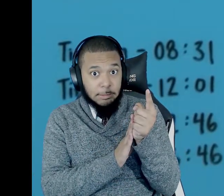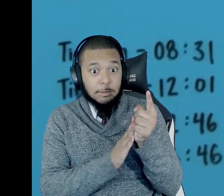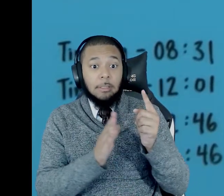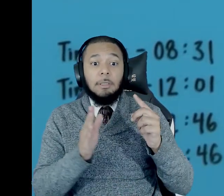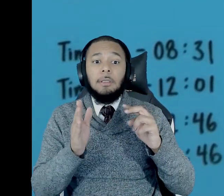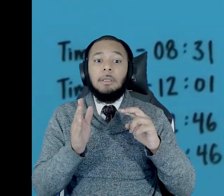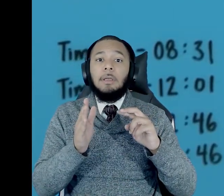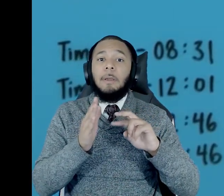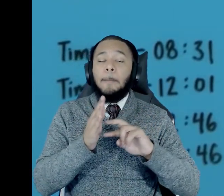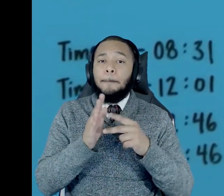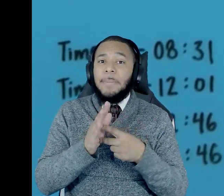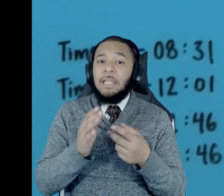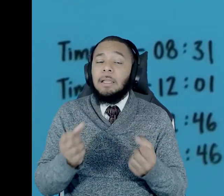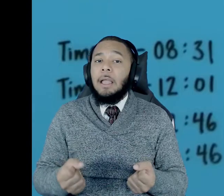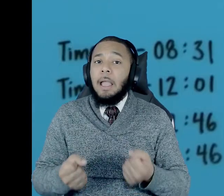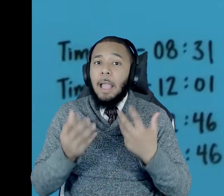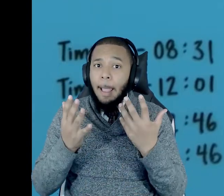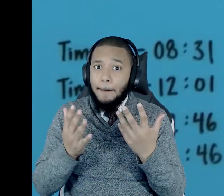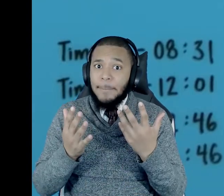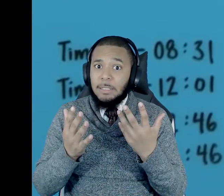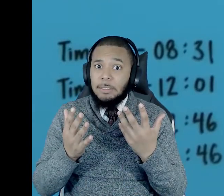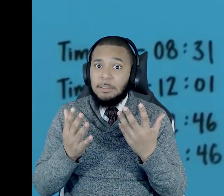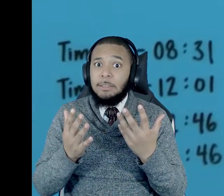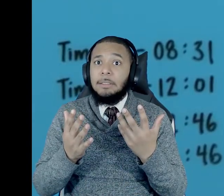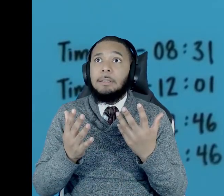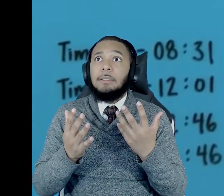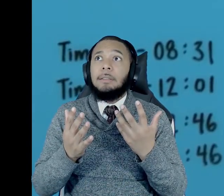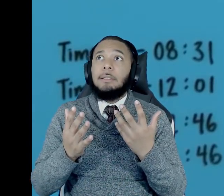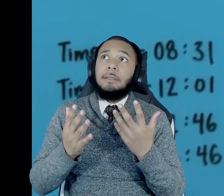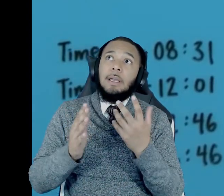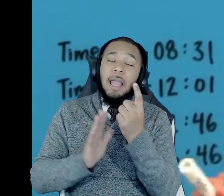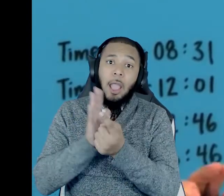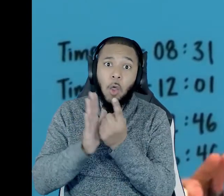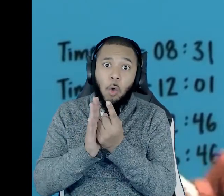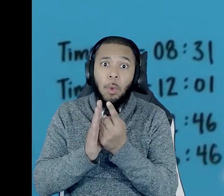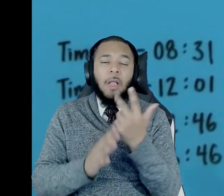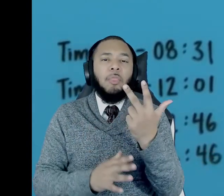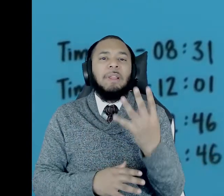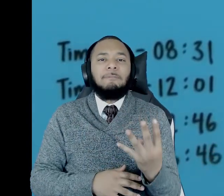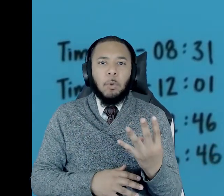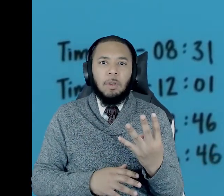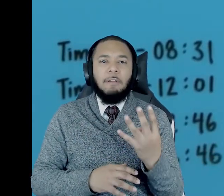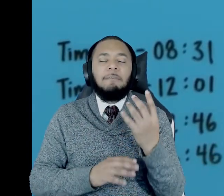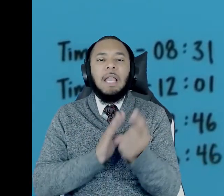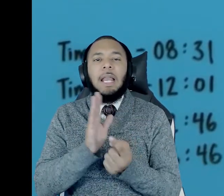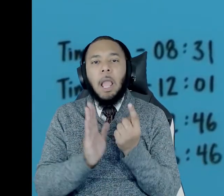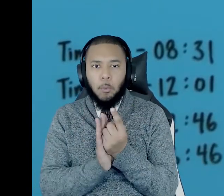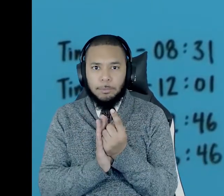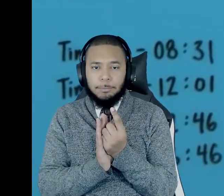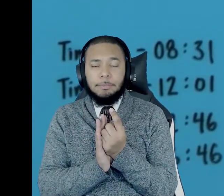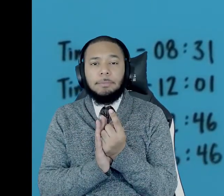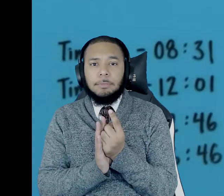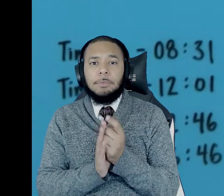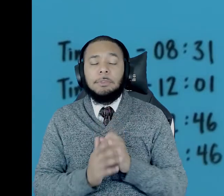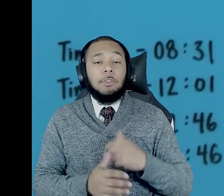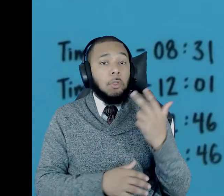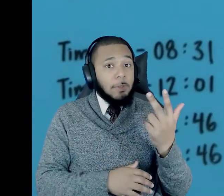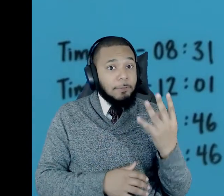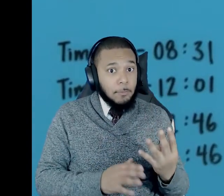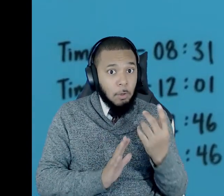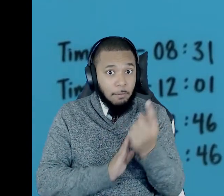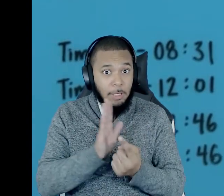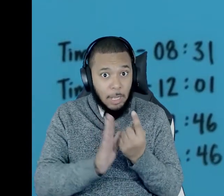of 60 minutes is the equivalent of 3/4 of an hour. Okay, so 3/4 of an